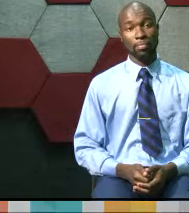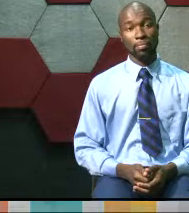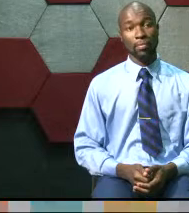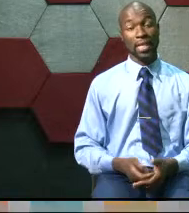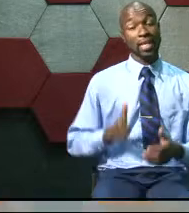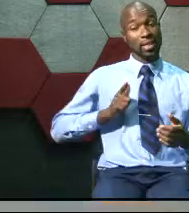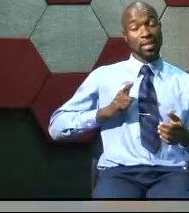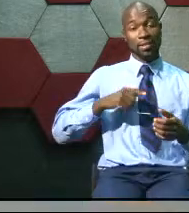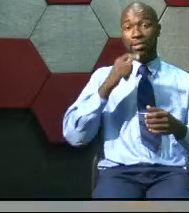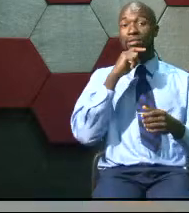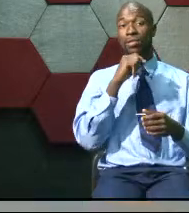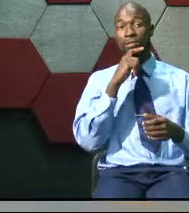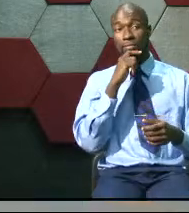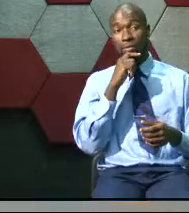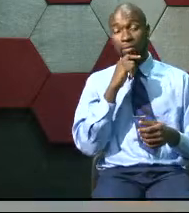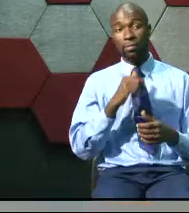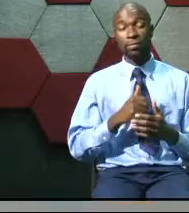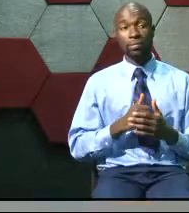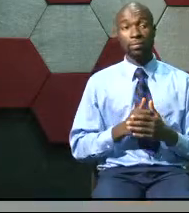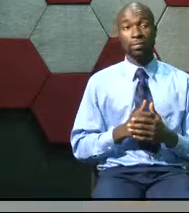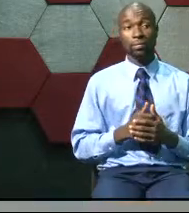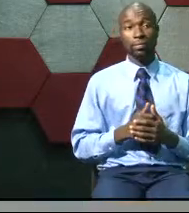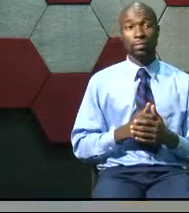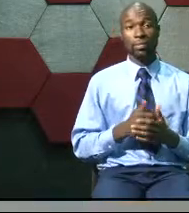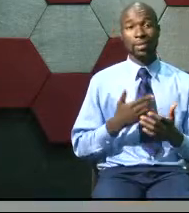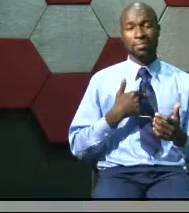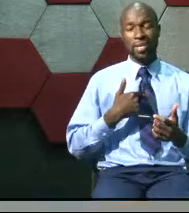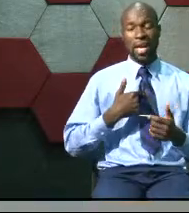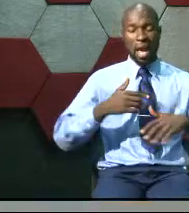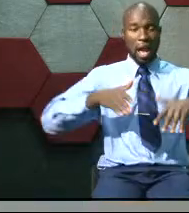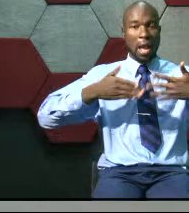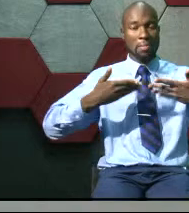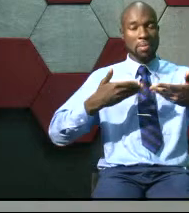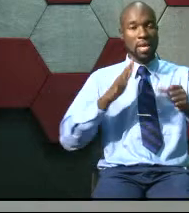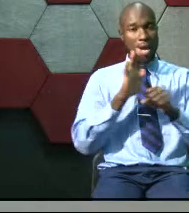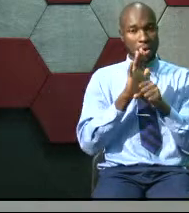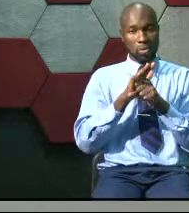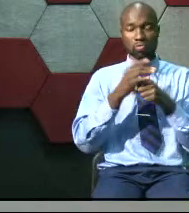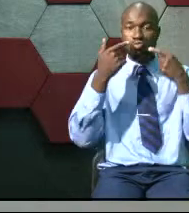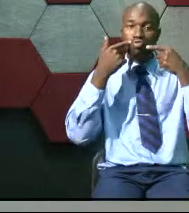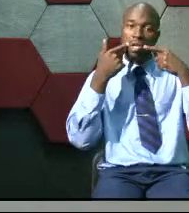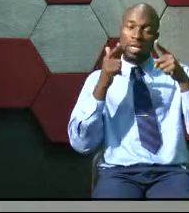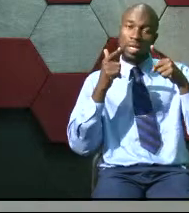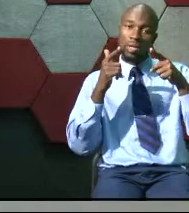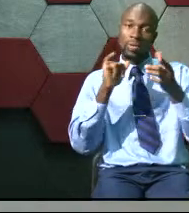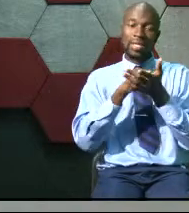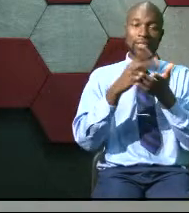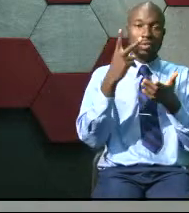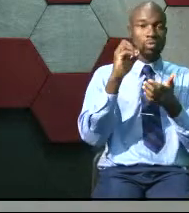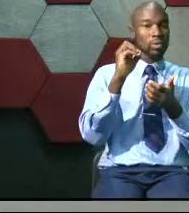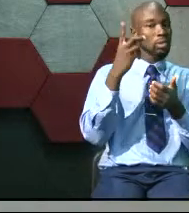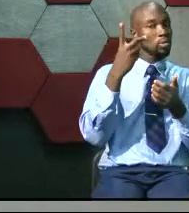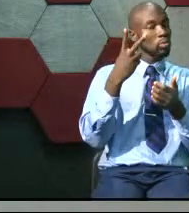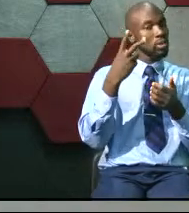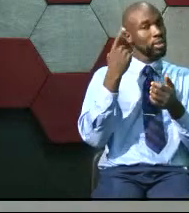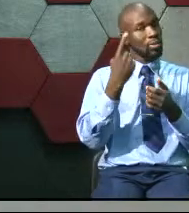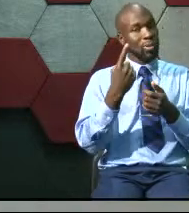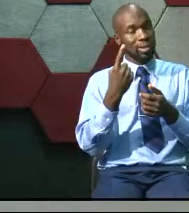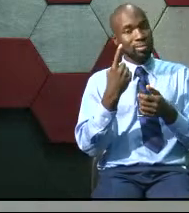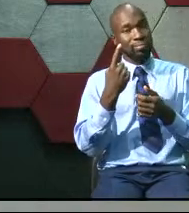Ladies and gentlemen, I'm delighted to announce that the